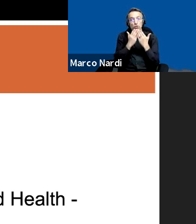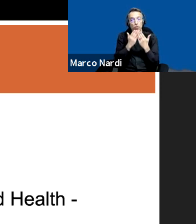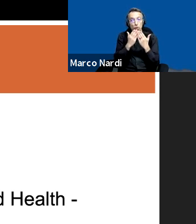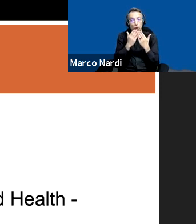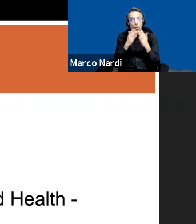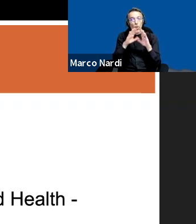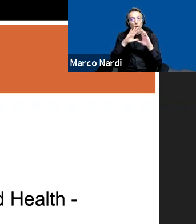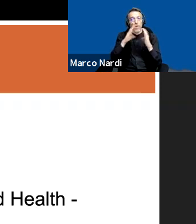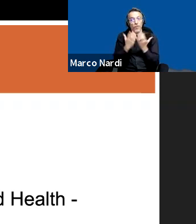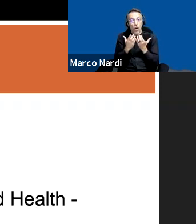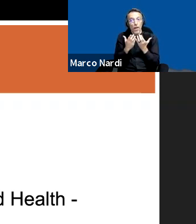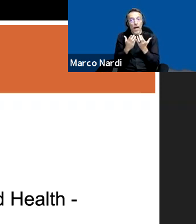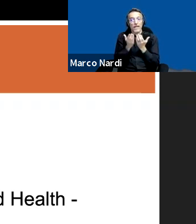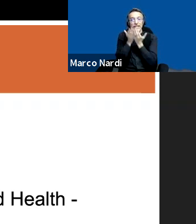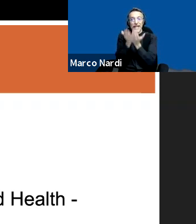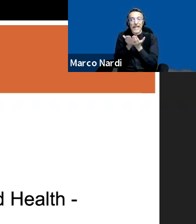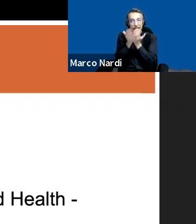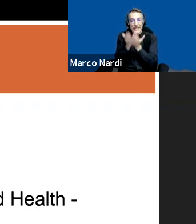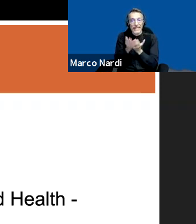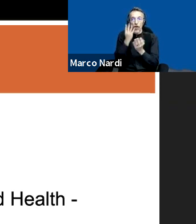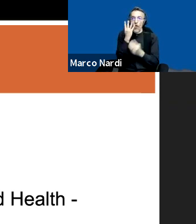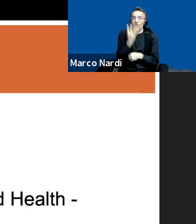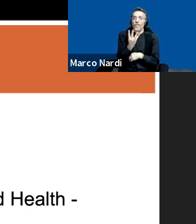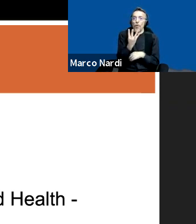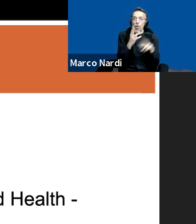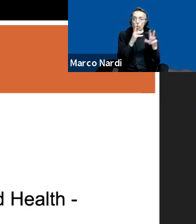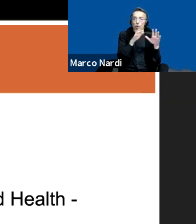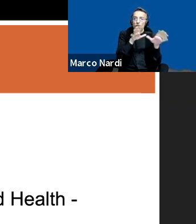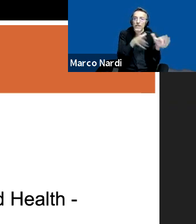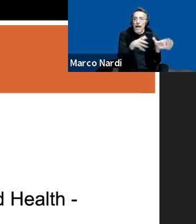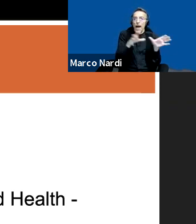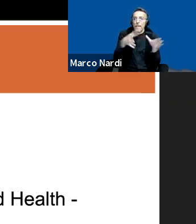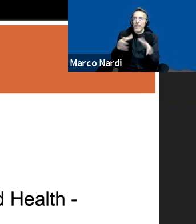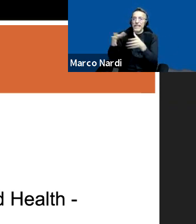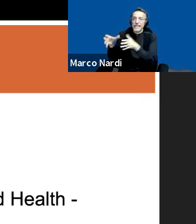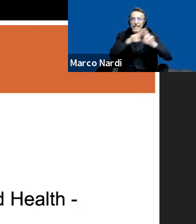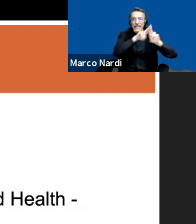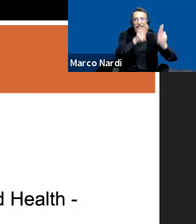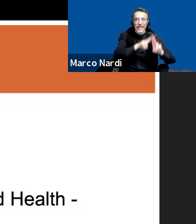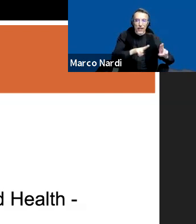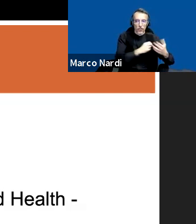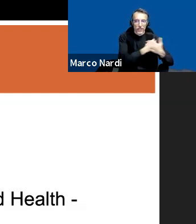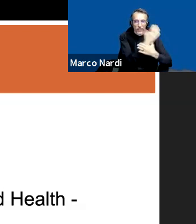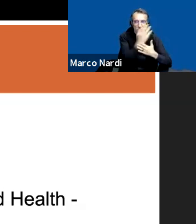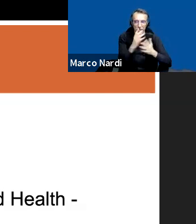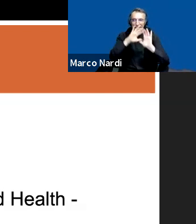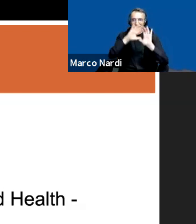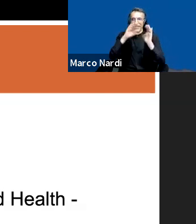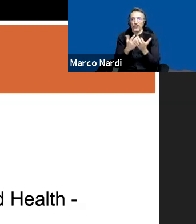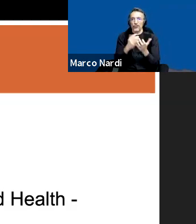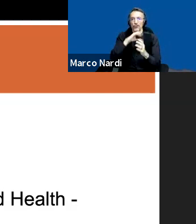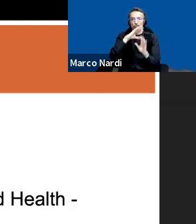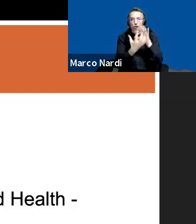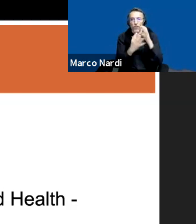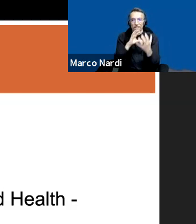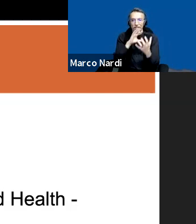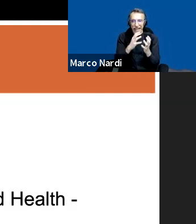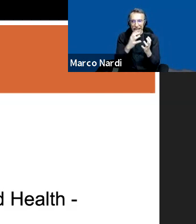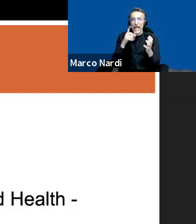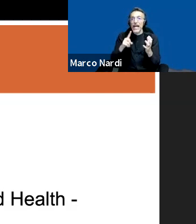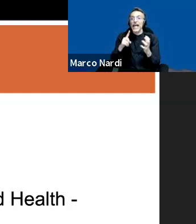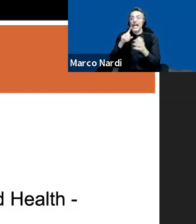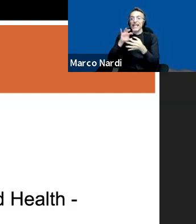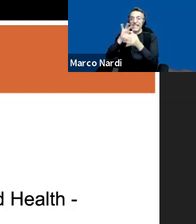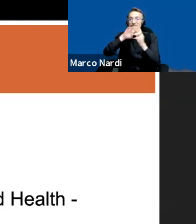Studies comprises 4 departments in the university: international development, geography, international relations,